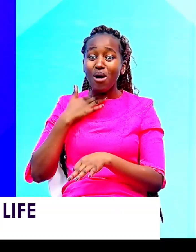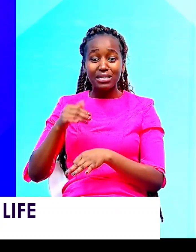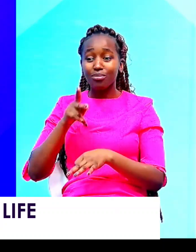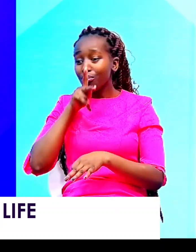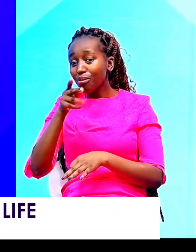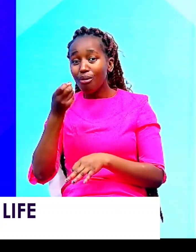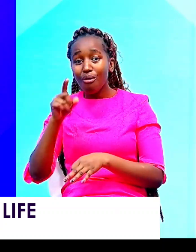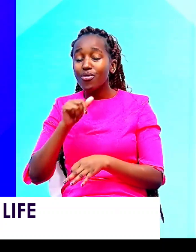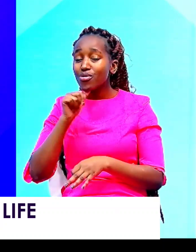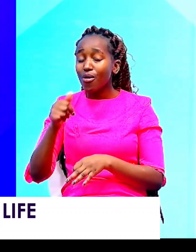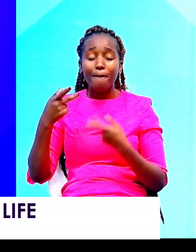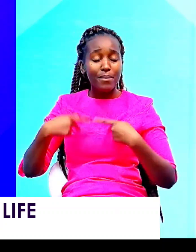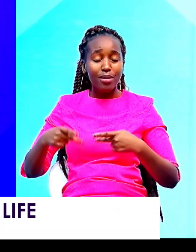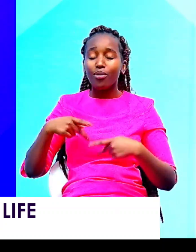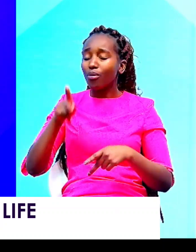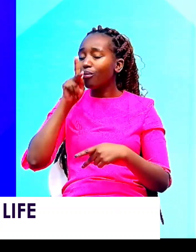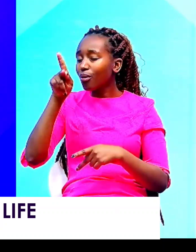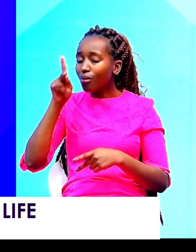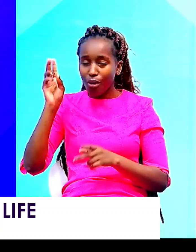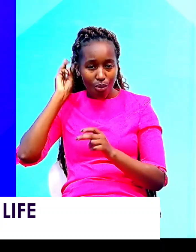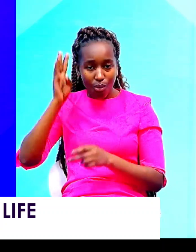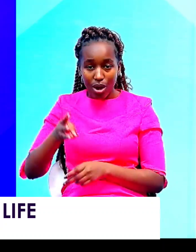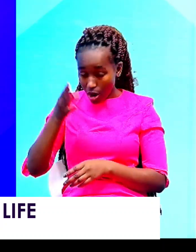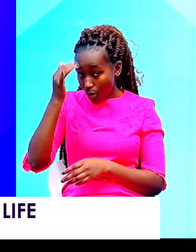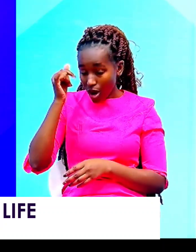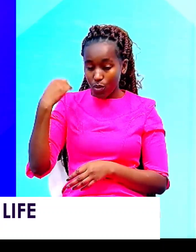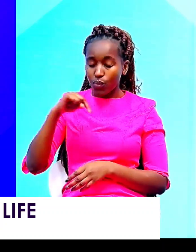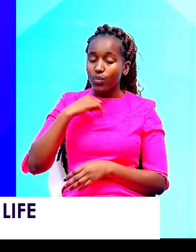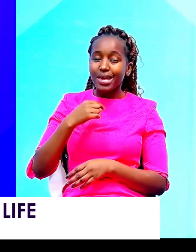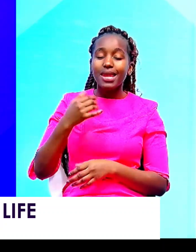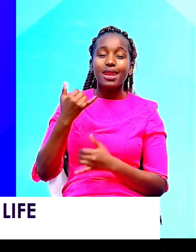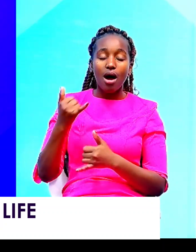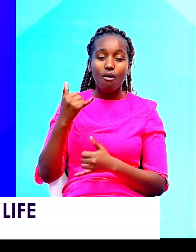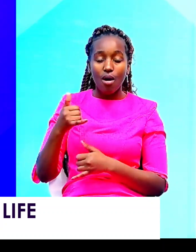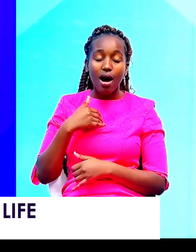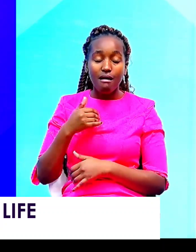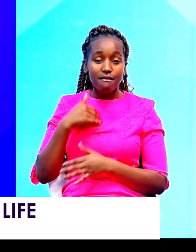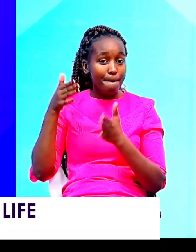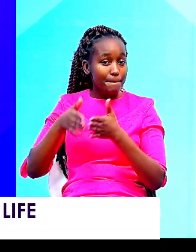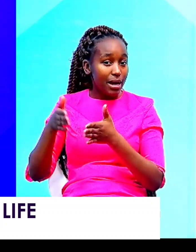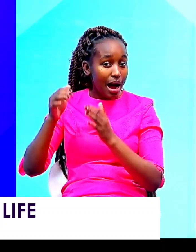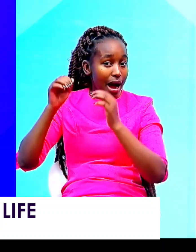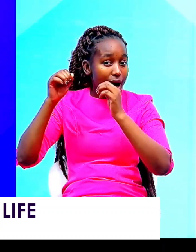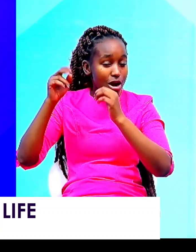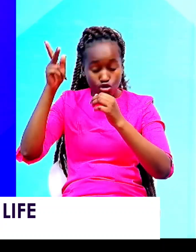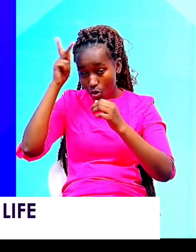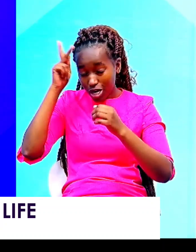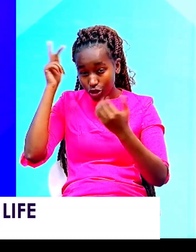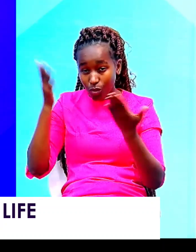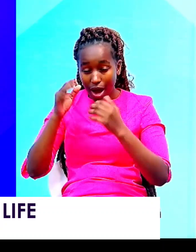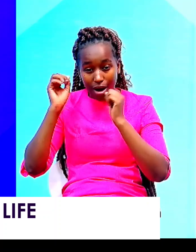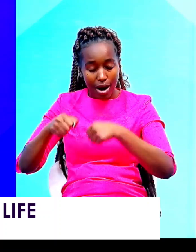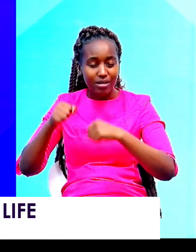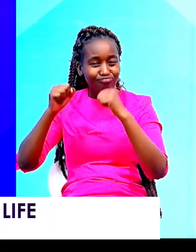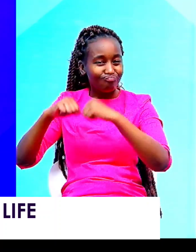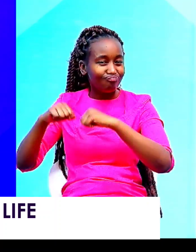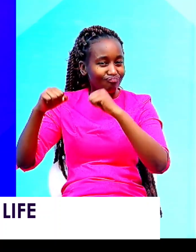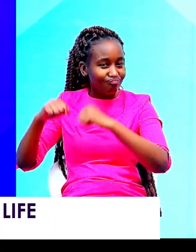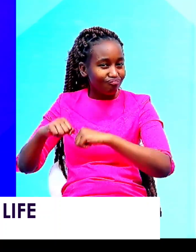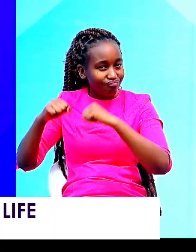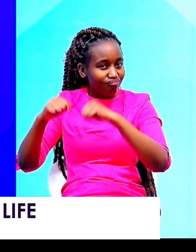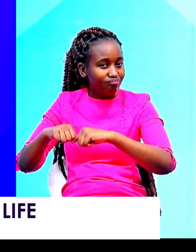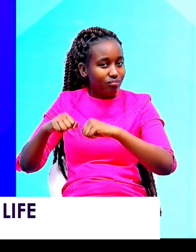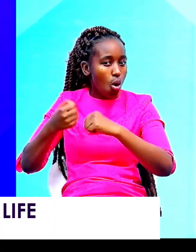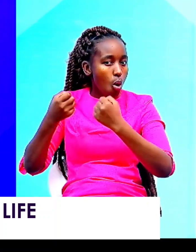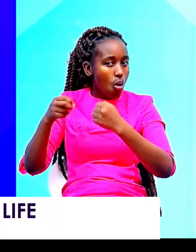made. You understand? Okay. Because we are an enlightened people. And I just wonder the kind of a